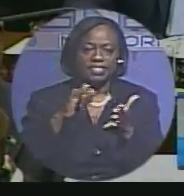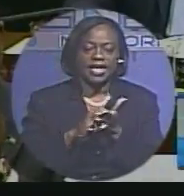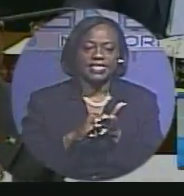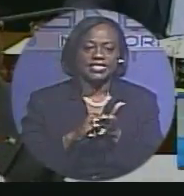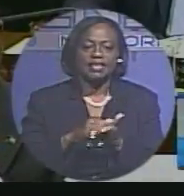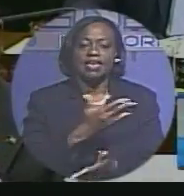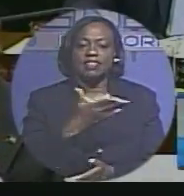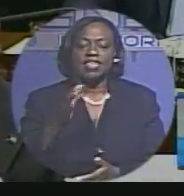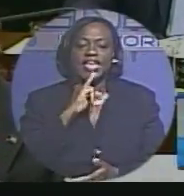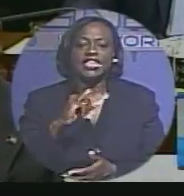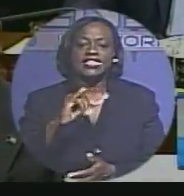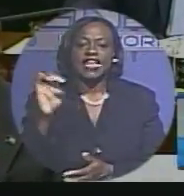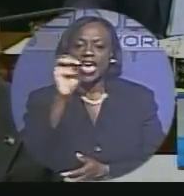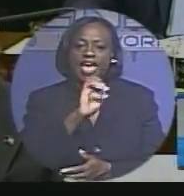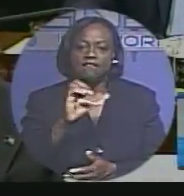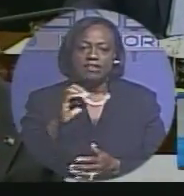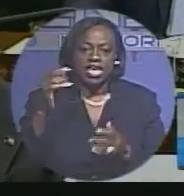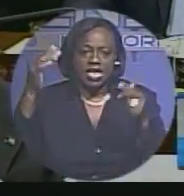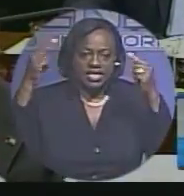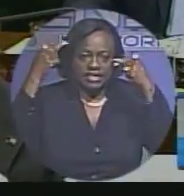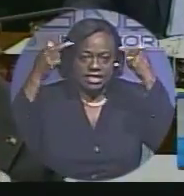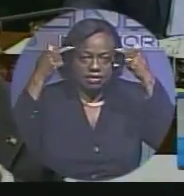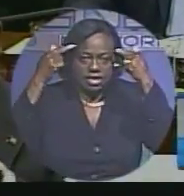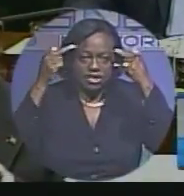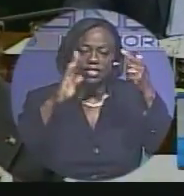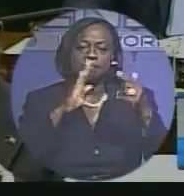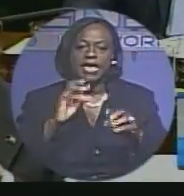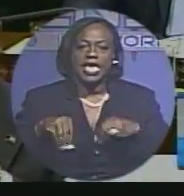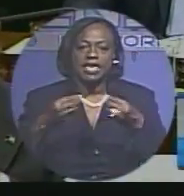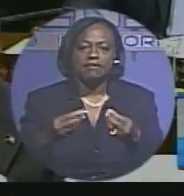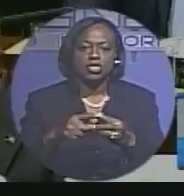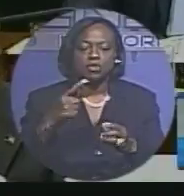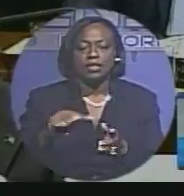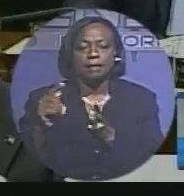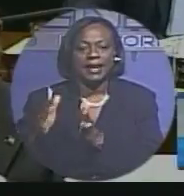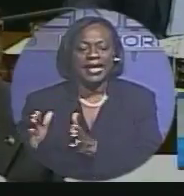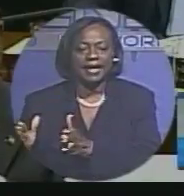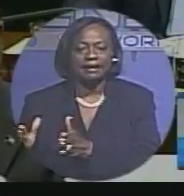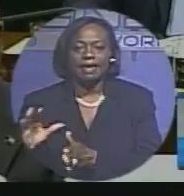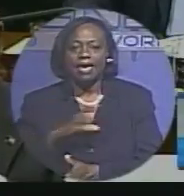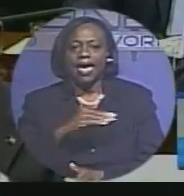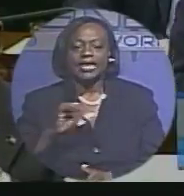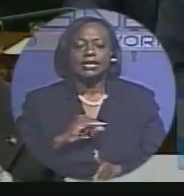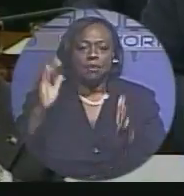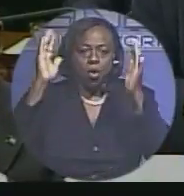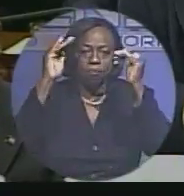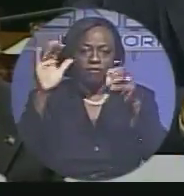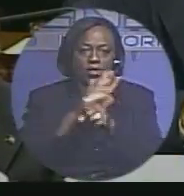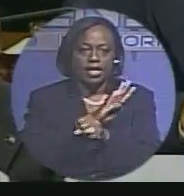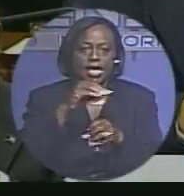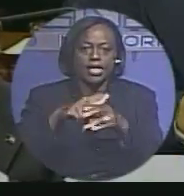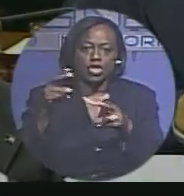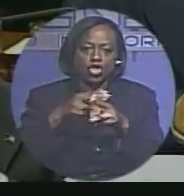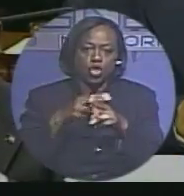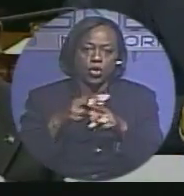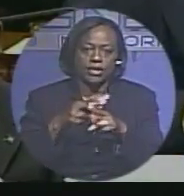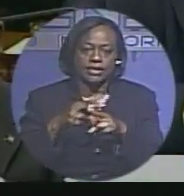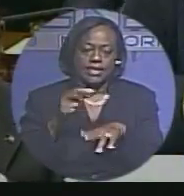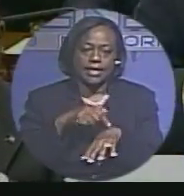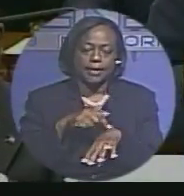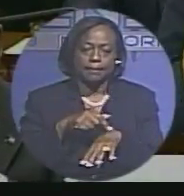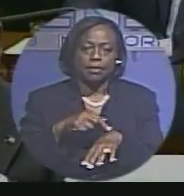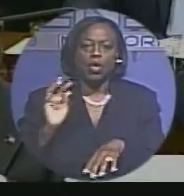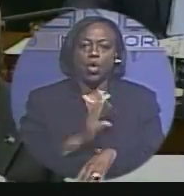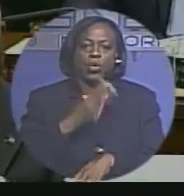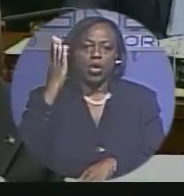there is every consideration being given to the plan. And I'm hopeful that in short order,